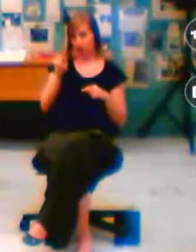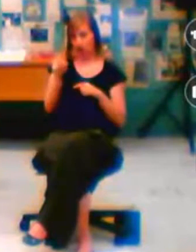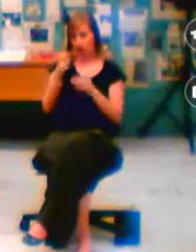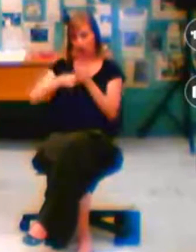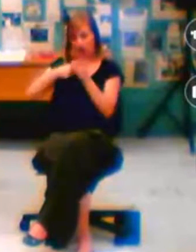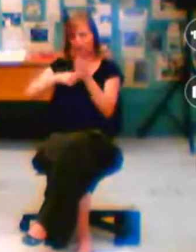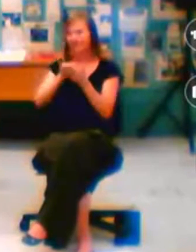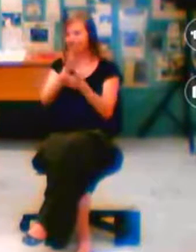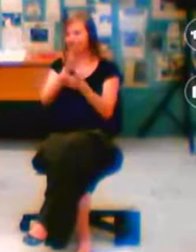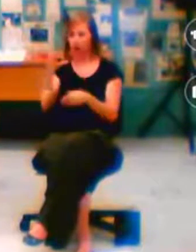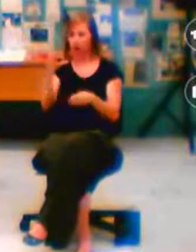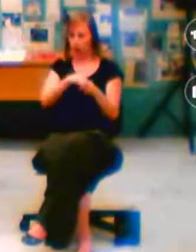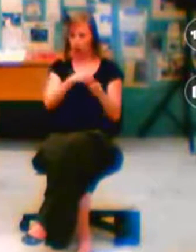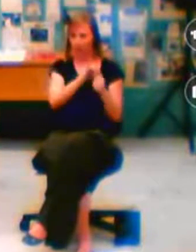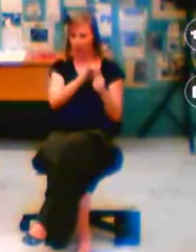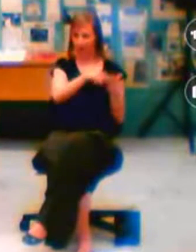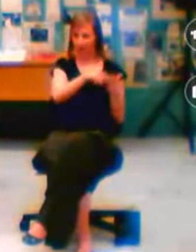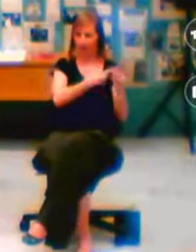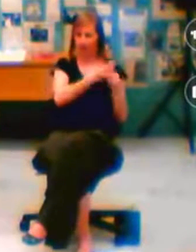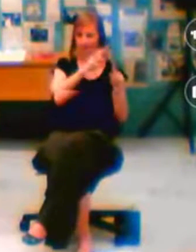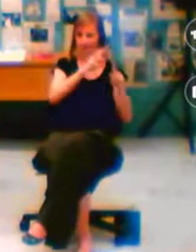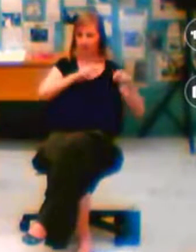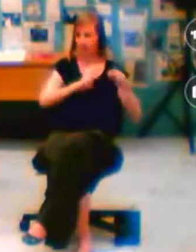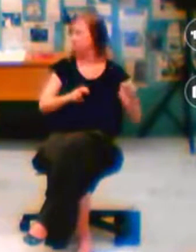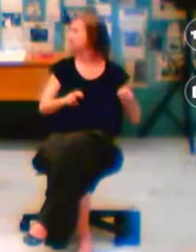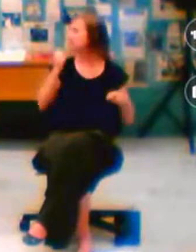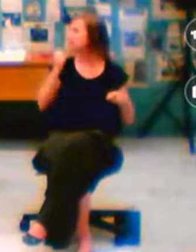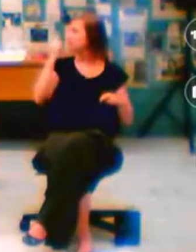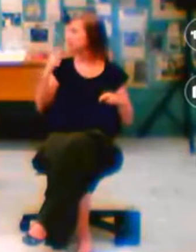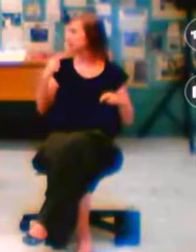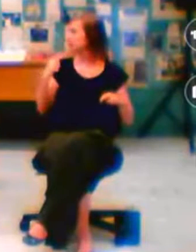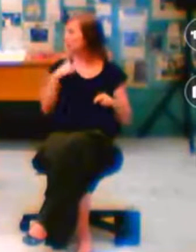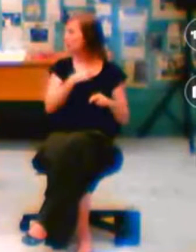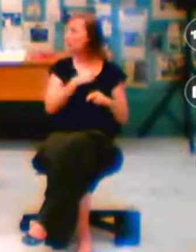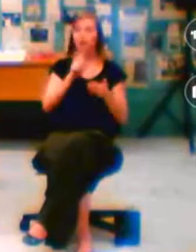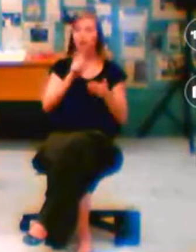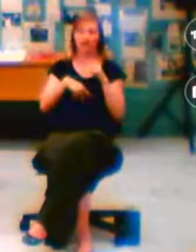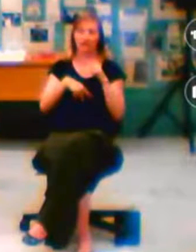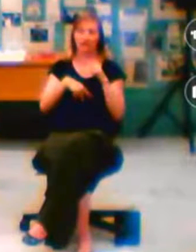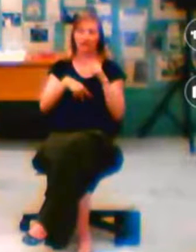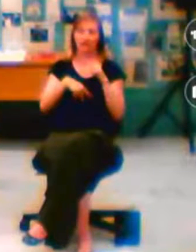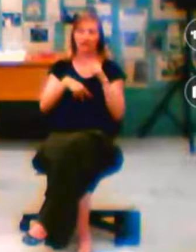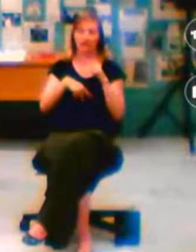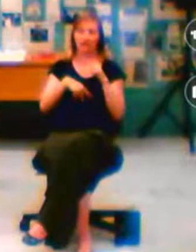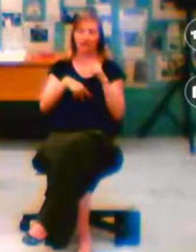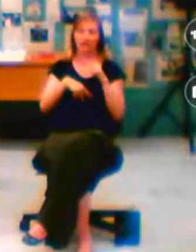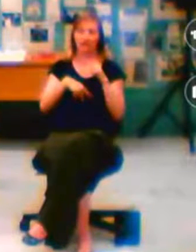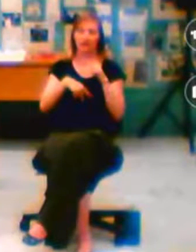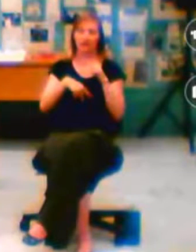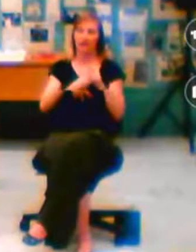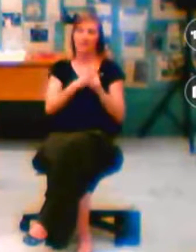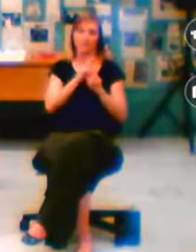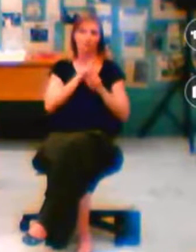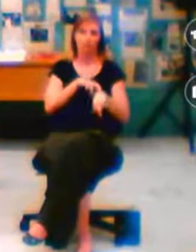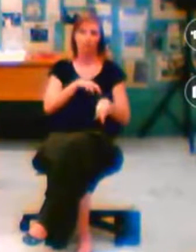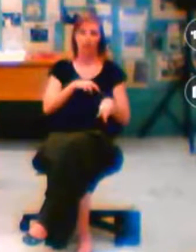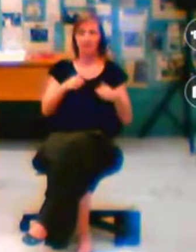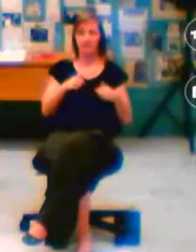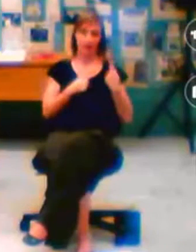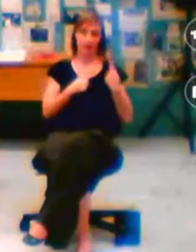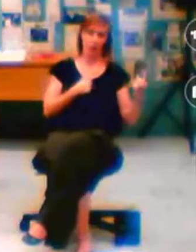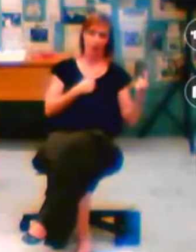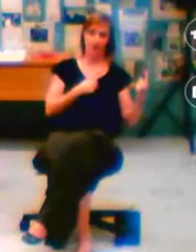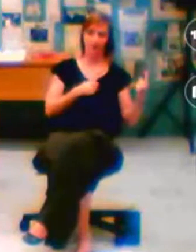how to do this. And because it's not a profit, a for-profit entity, it has no incentive to control fraud. And fraud costs are